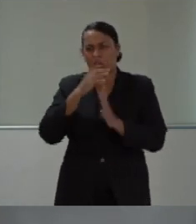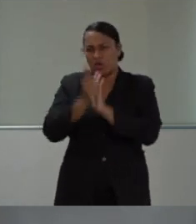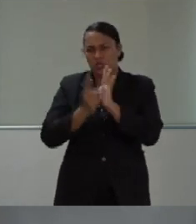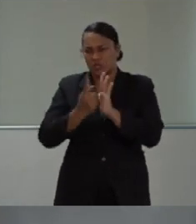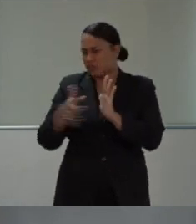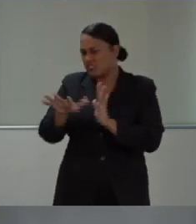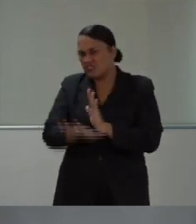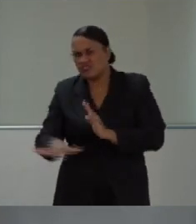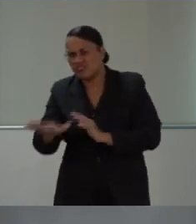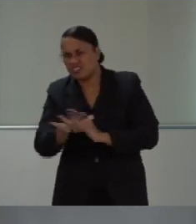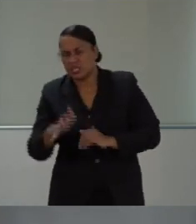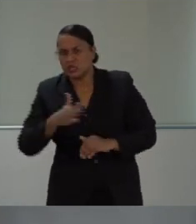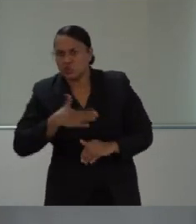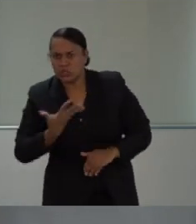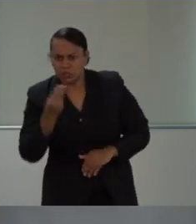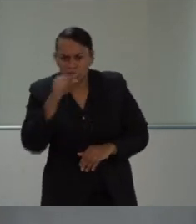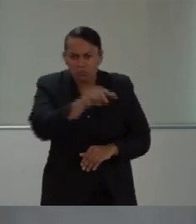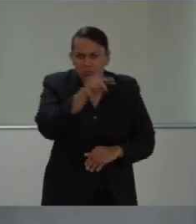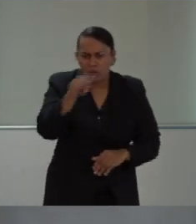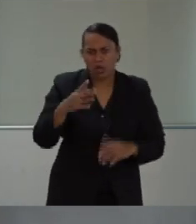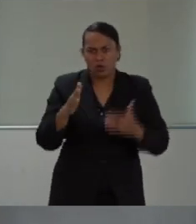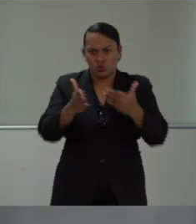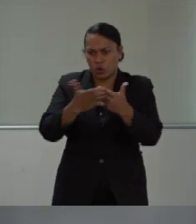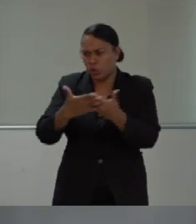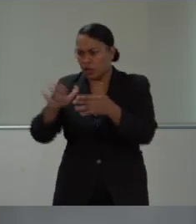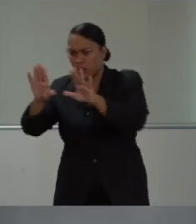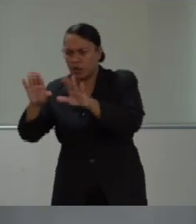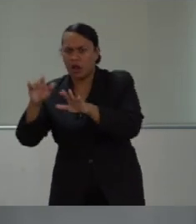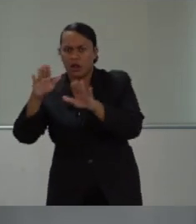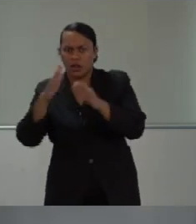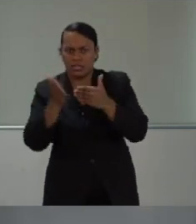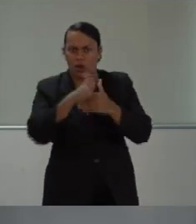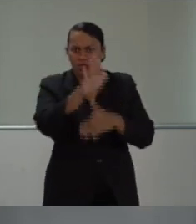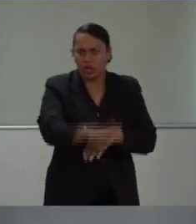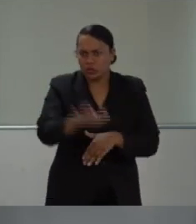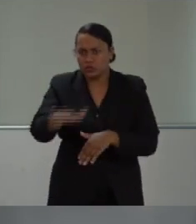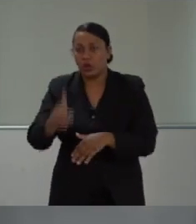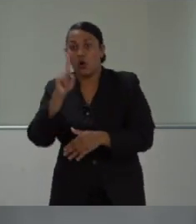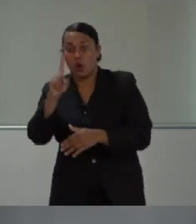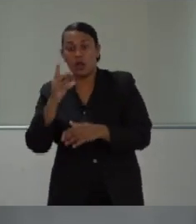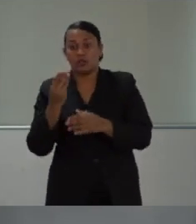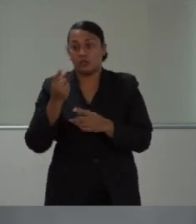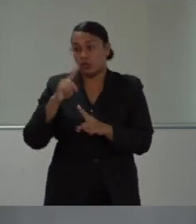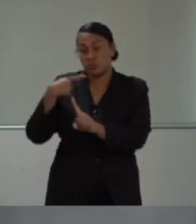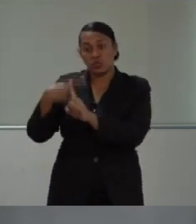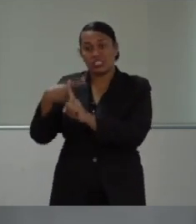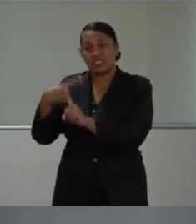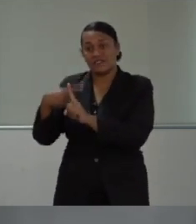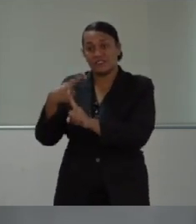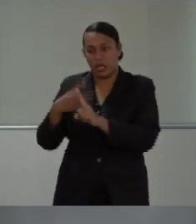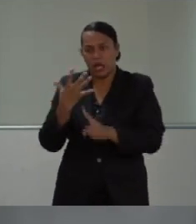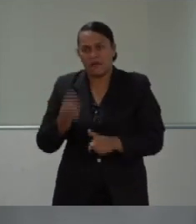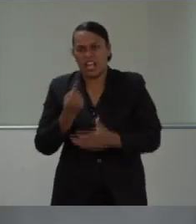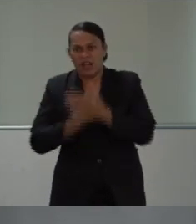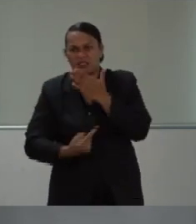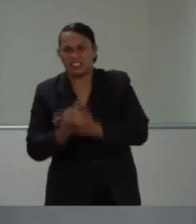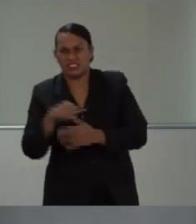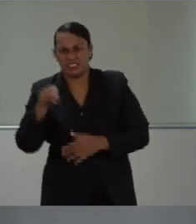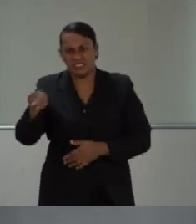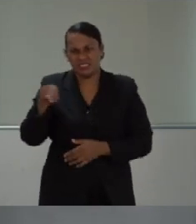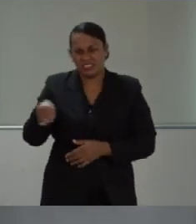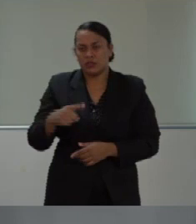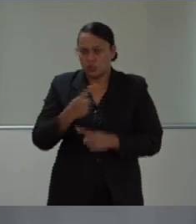interest where we had to close down, where one of our positive cases had traversed, and we had